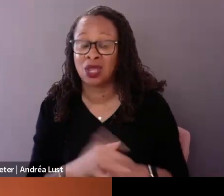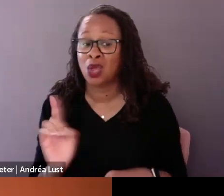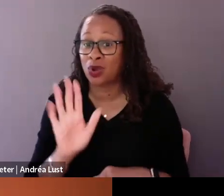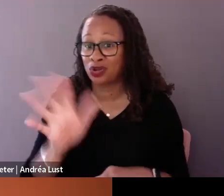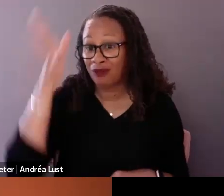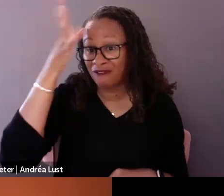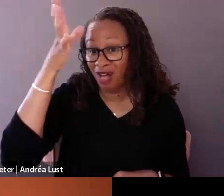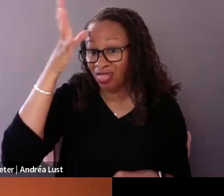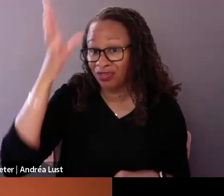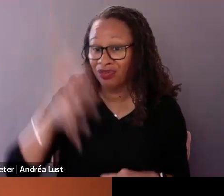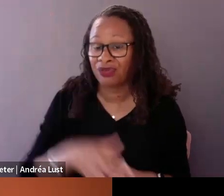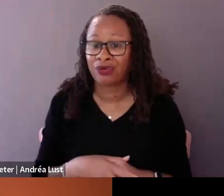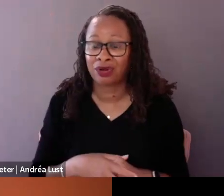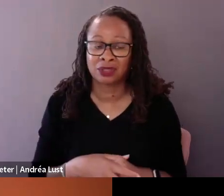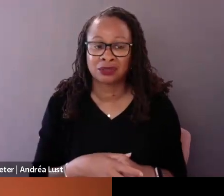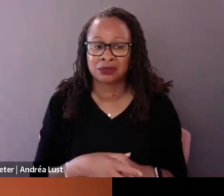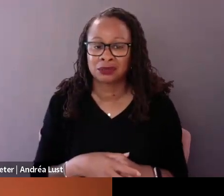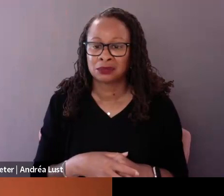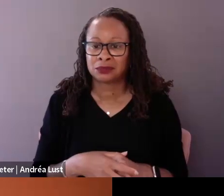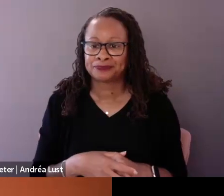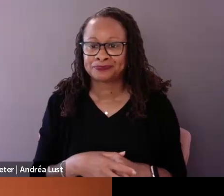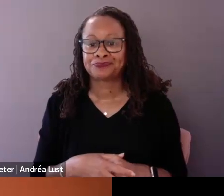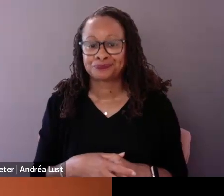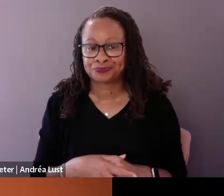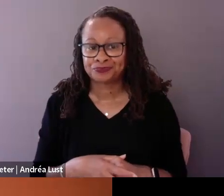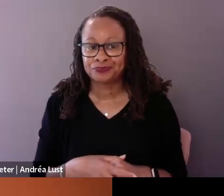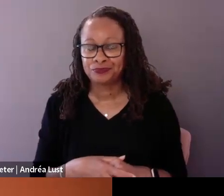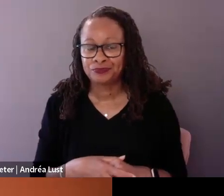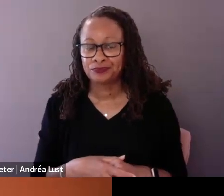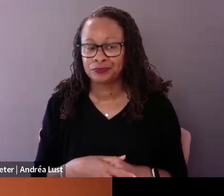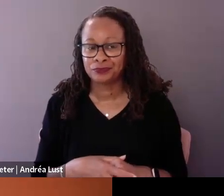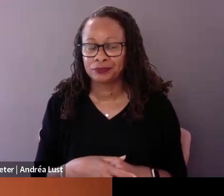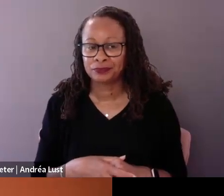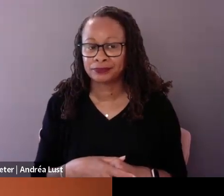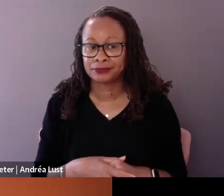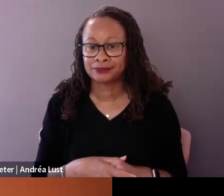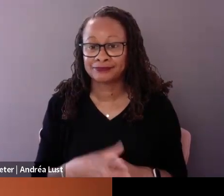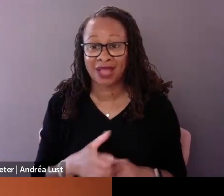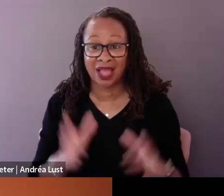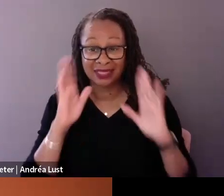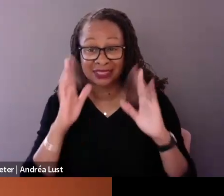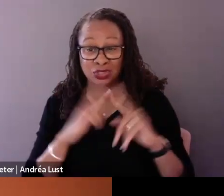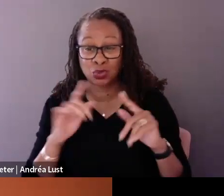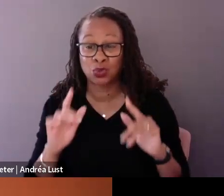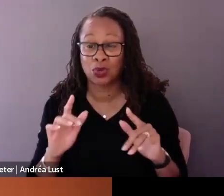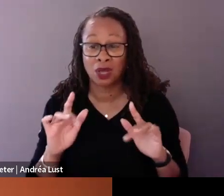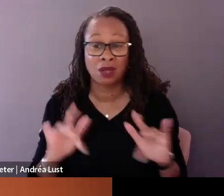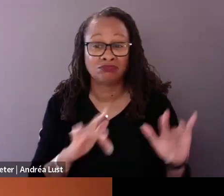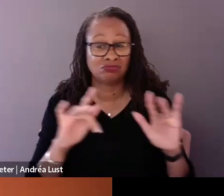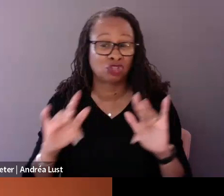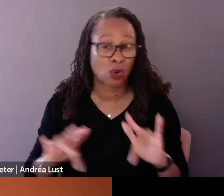father is. And I, you know, I listened to audio recordings of Larry